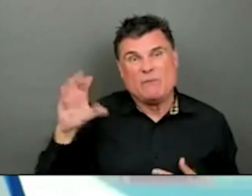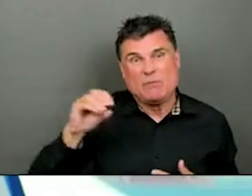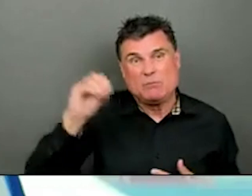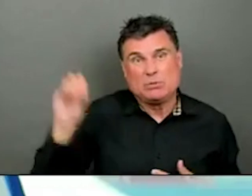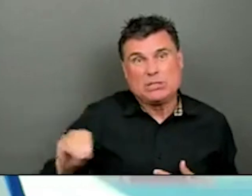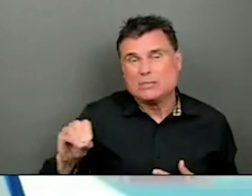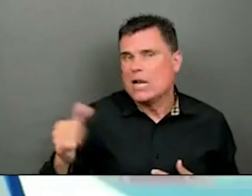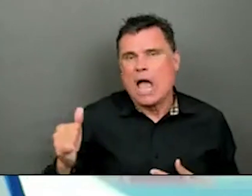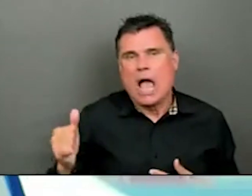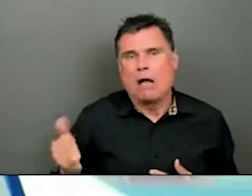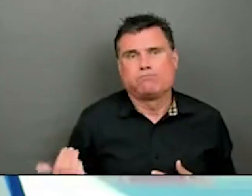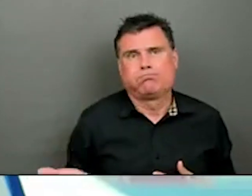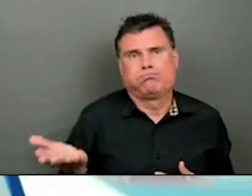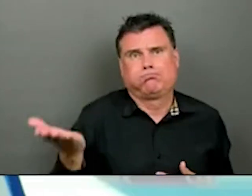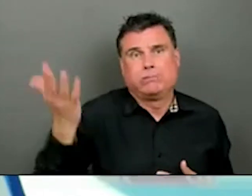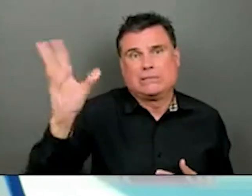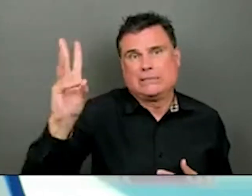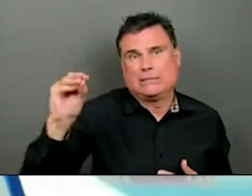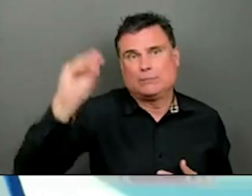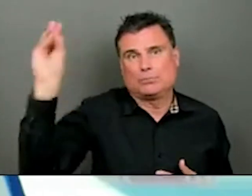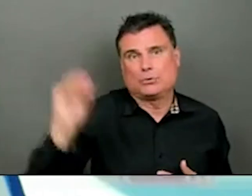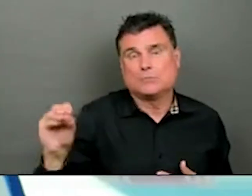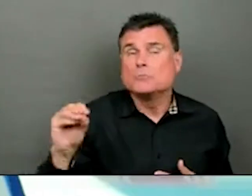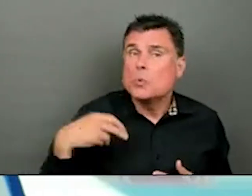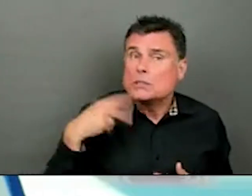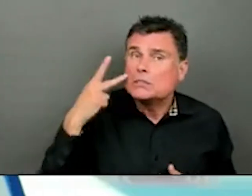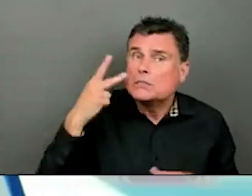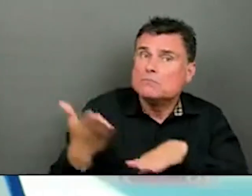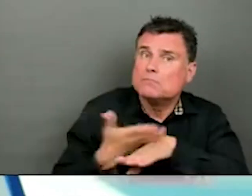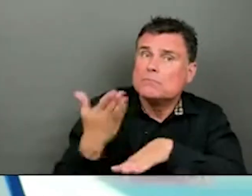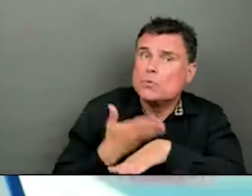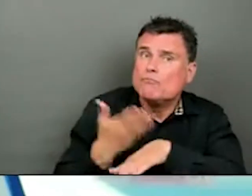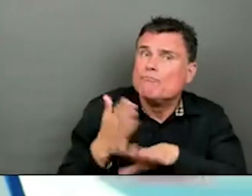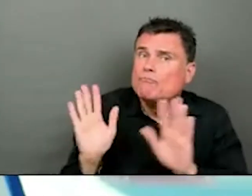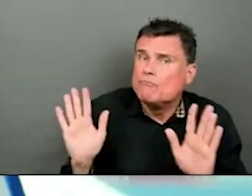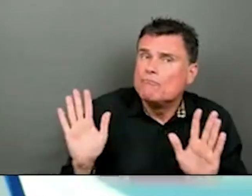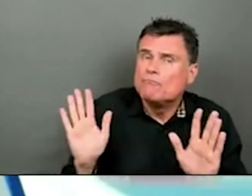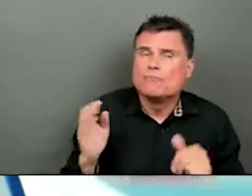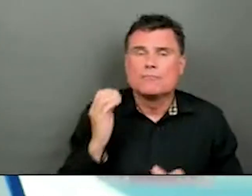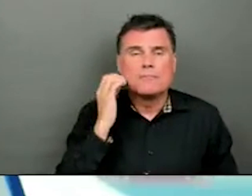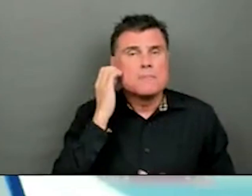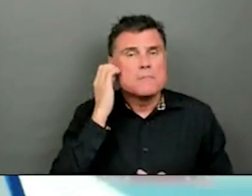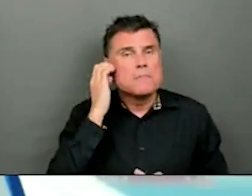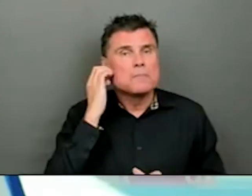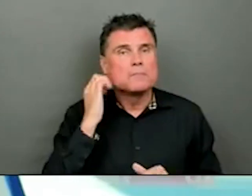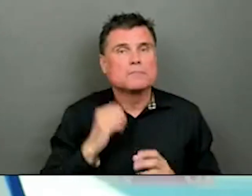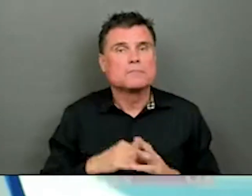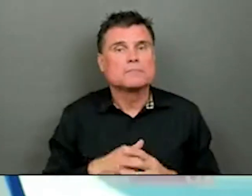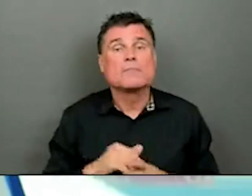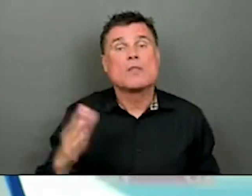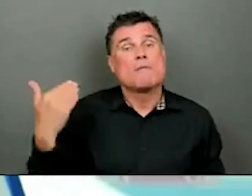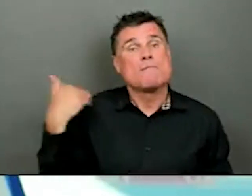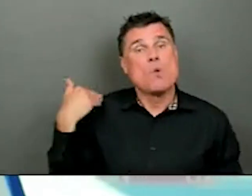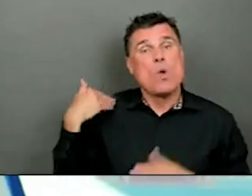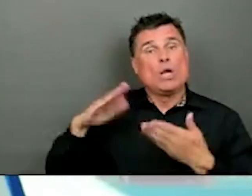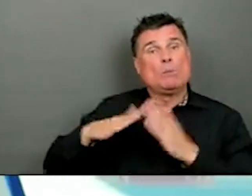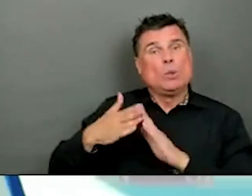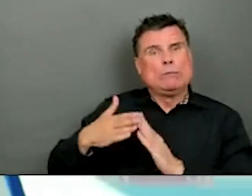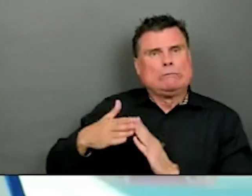think we're making some progress. And we've seen this in some communities around BC, as I said, which were lower and have now